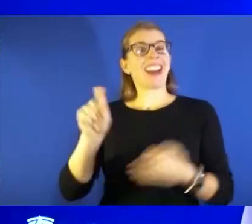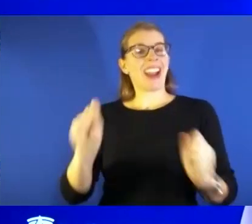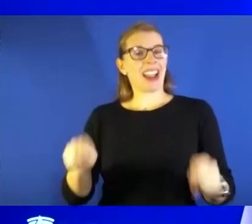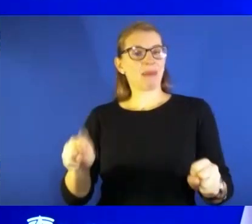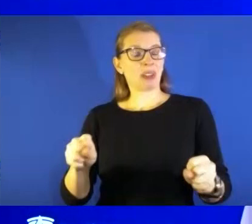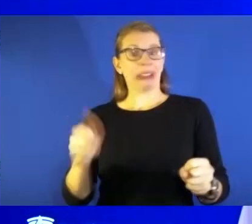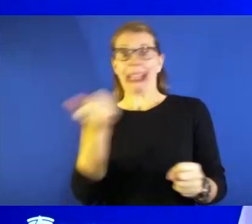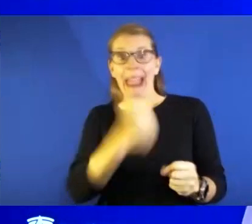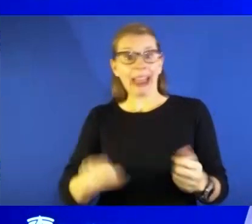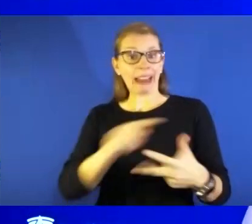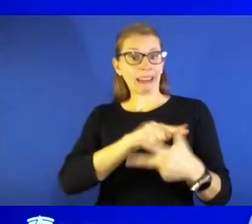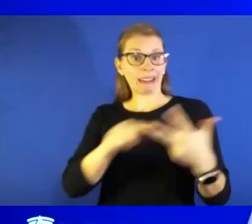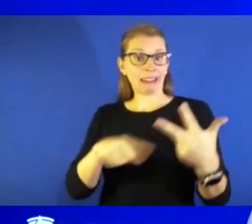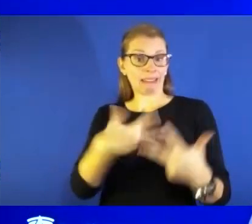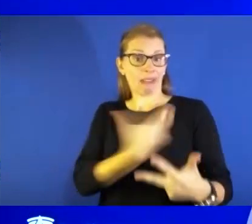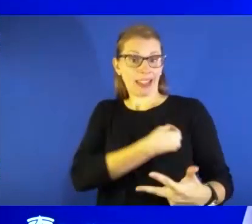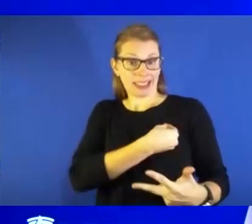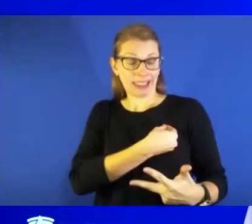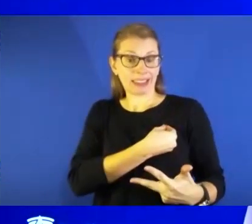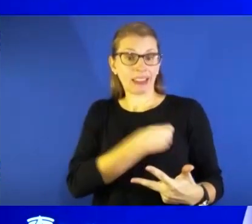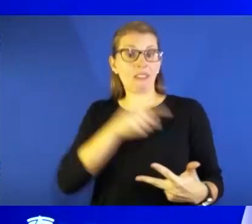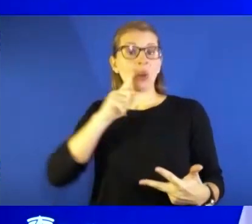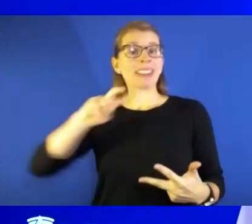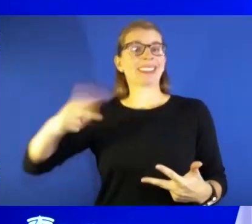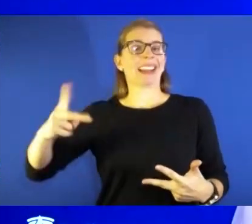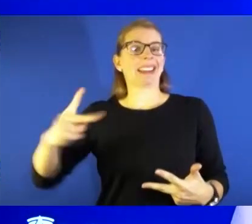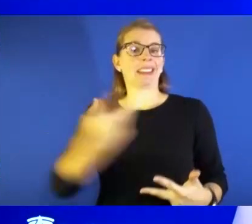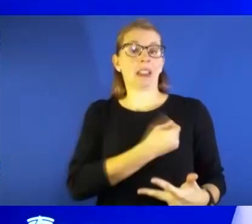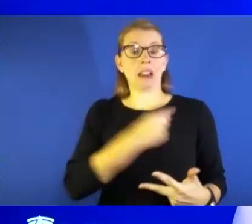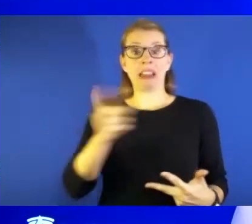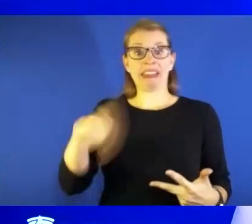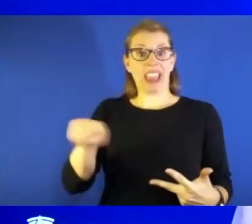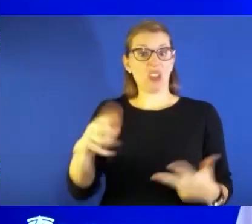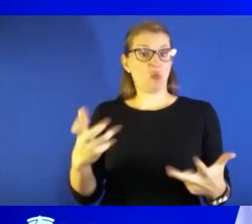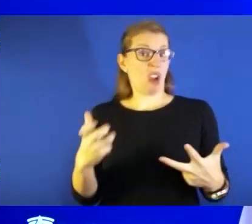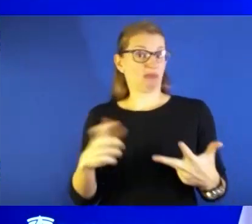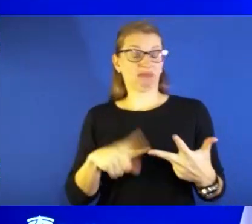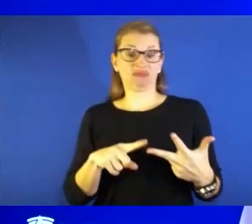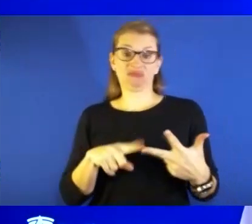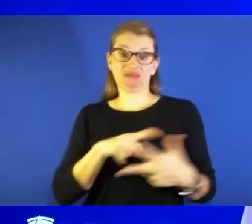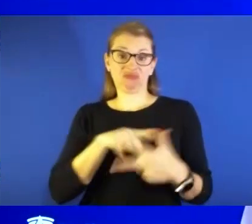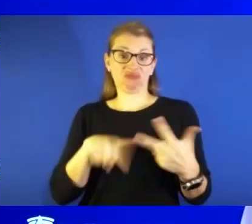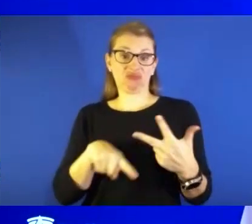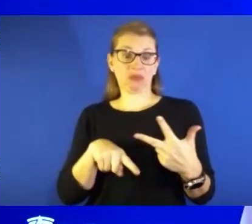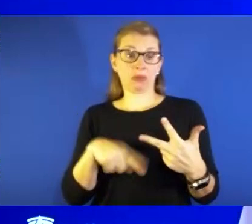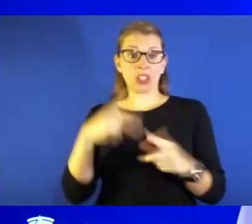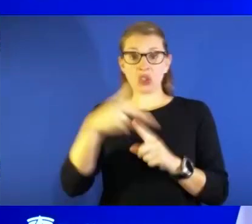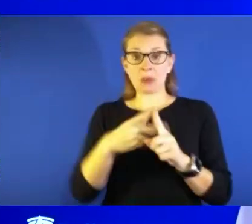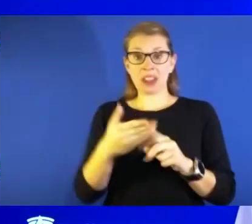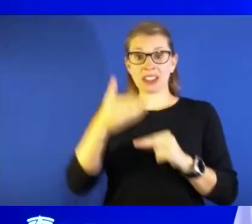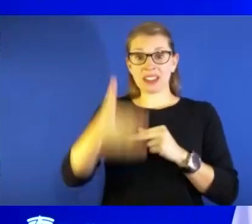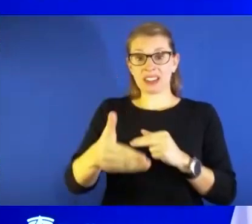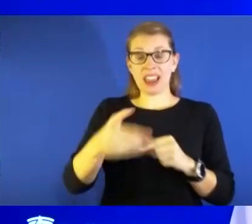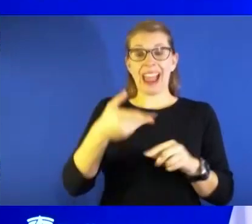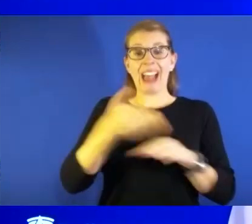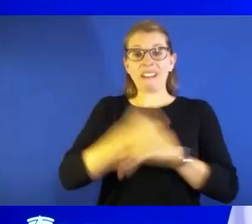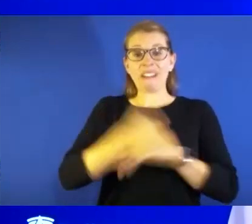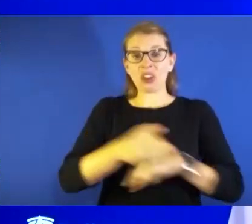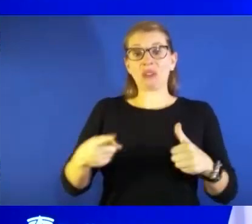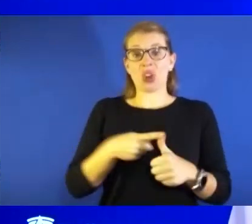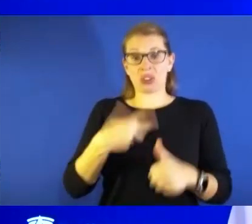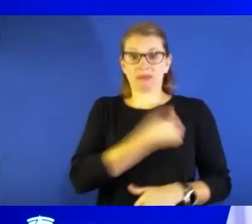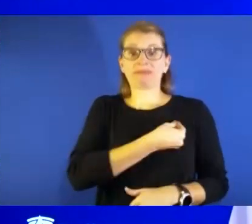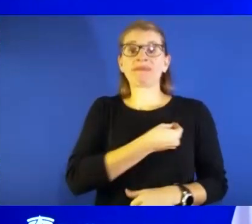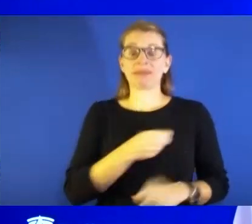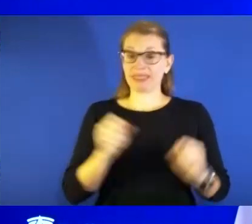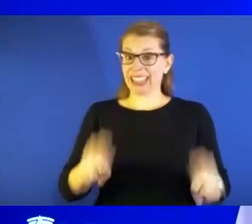vaccine second dose that they want, as long as it's, I believe, 2 months out from their first dose. they are able to get